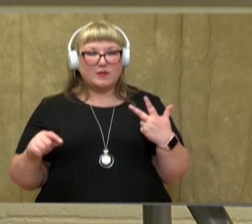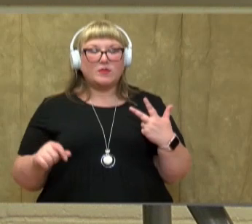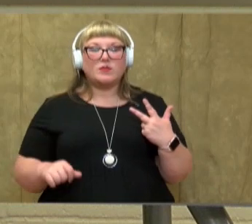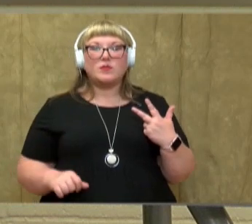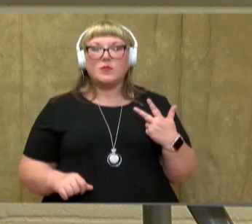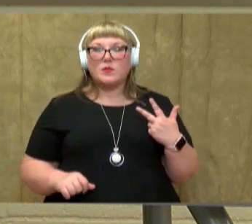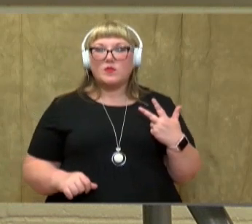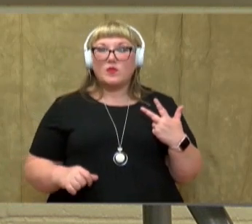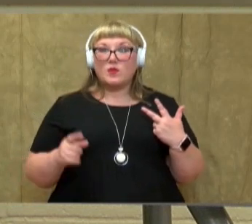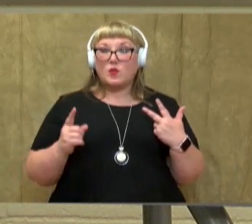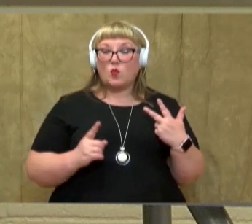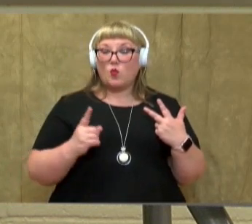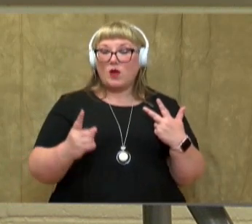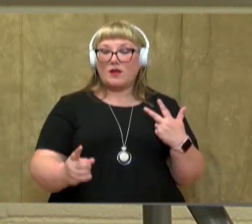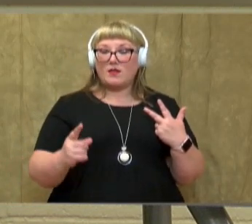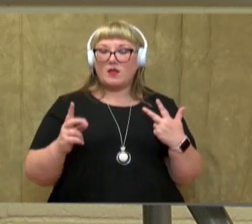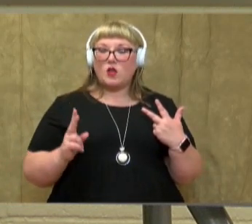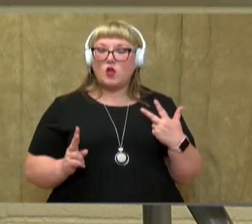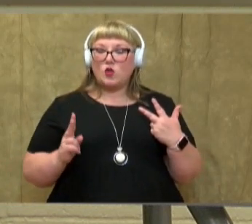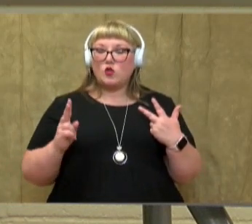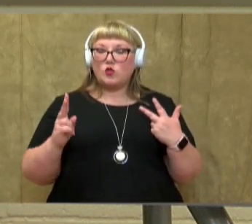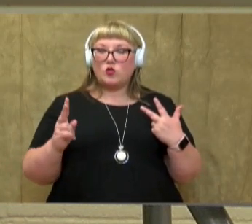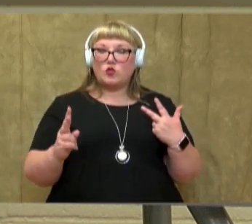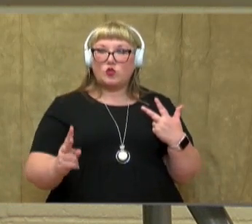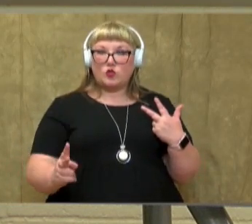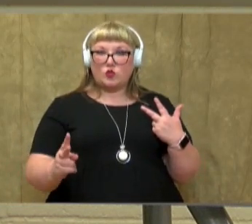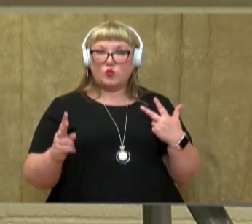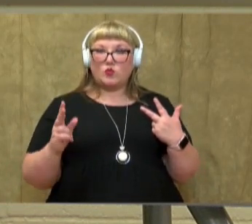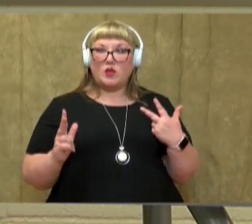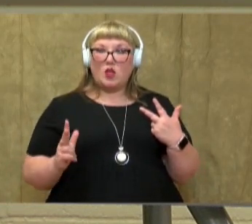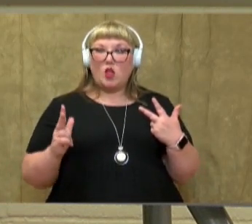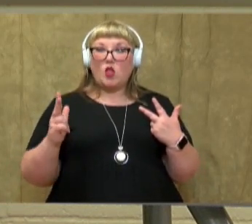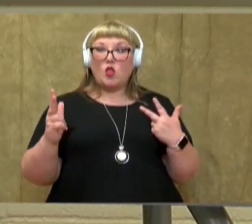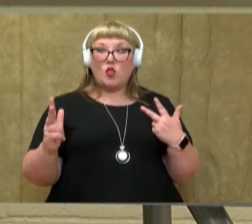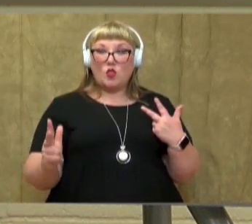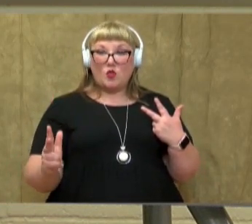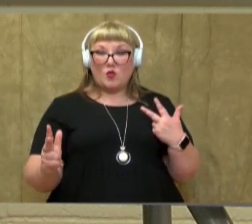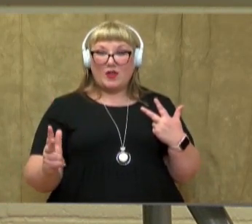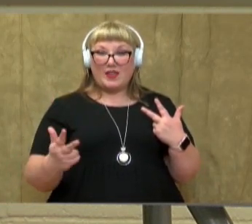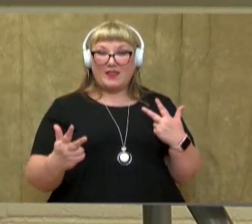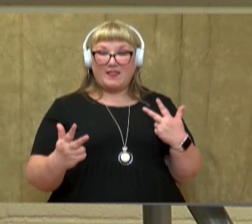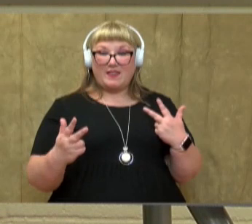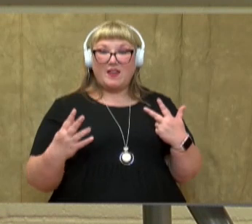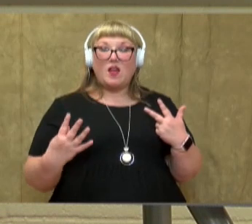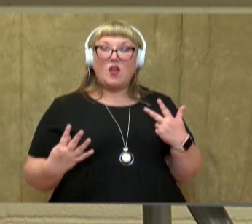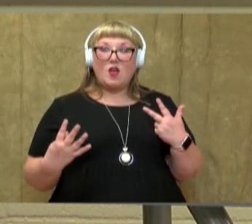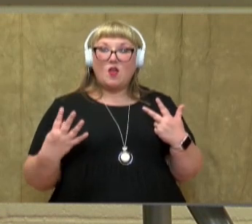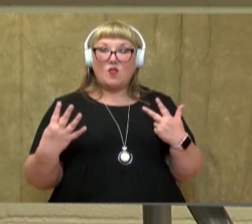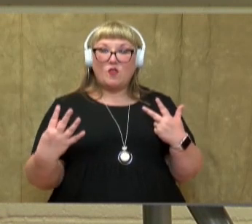basket. One, two, three,